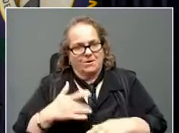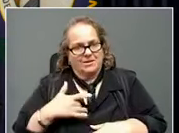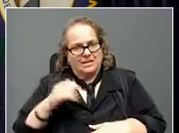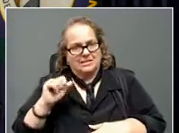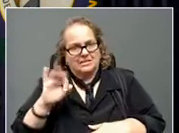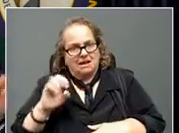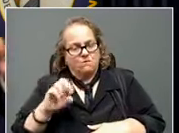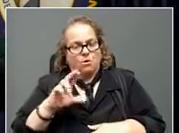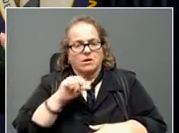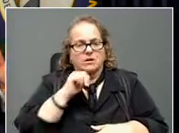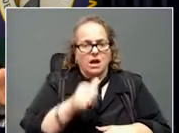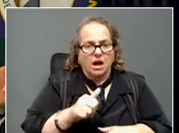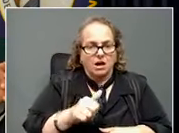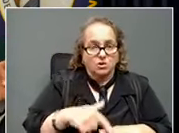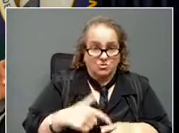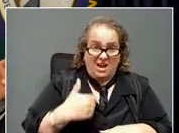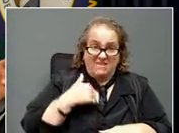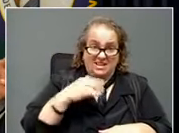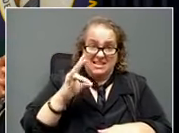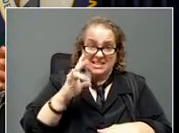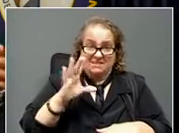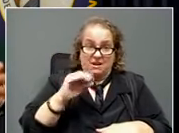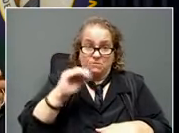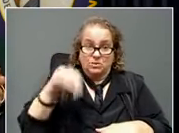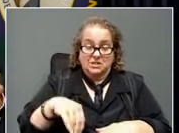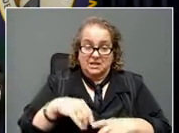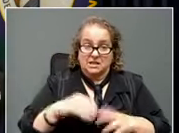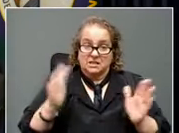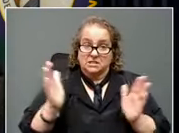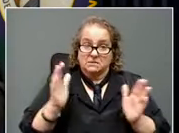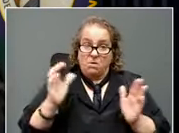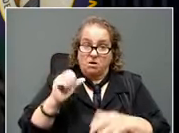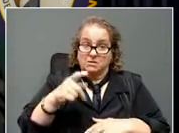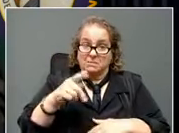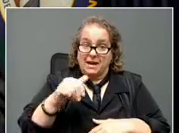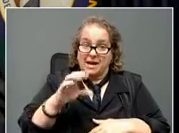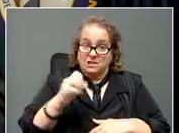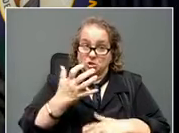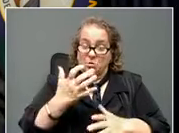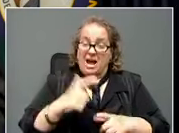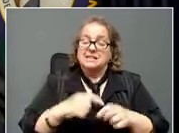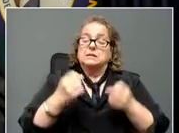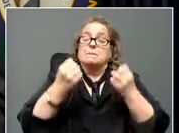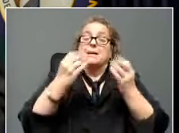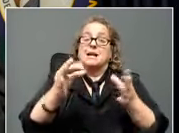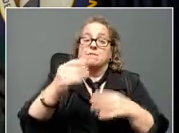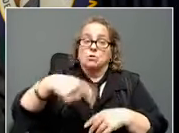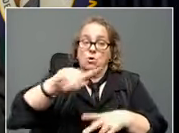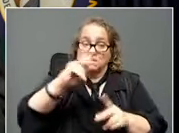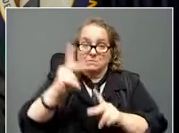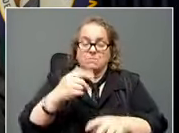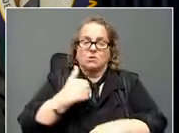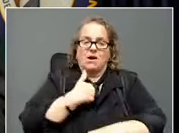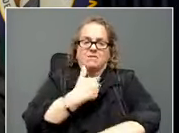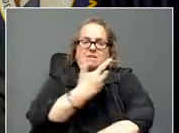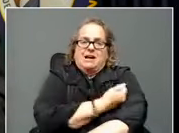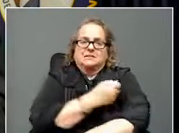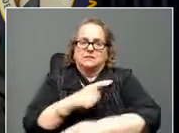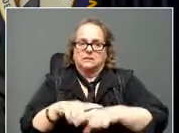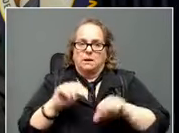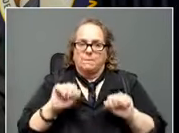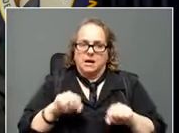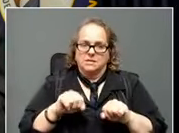have 75% in a small space, you want as many of those people as vaccinated as possible. And now people have a runway to say,